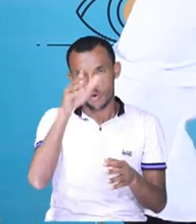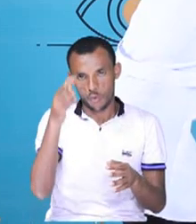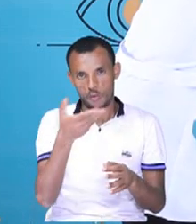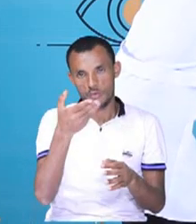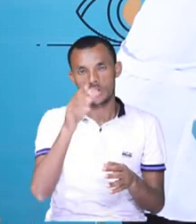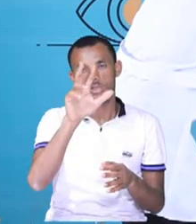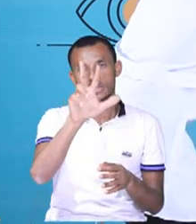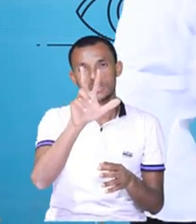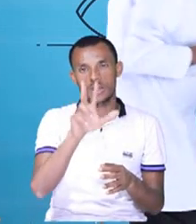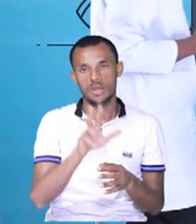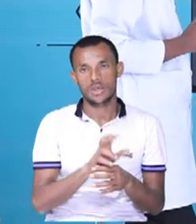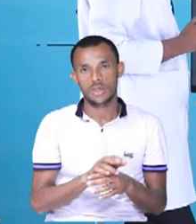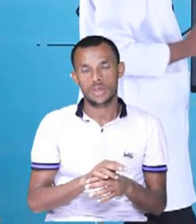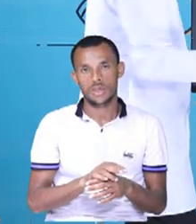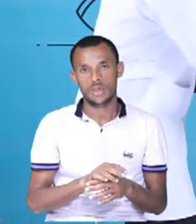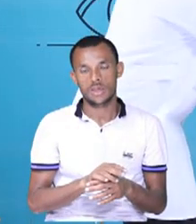over 3.